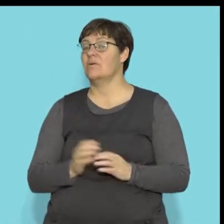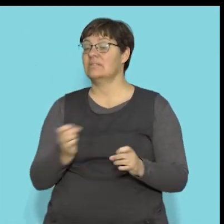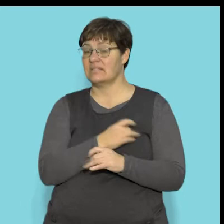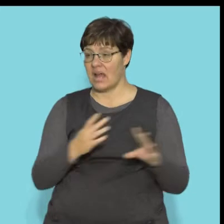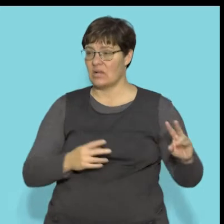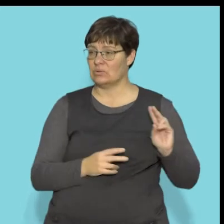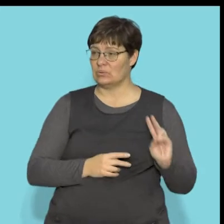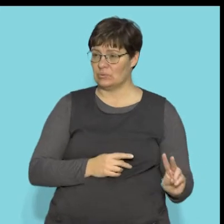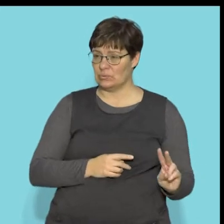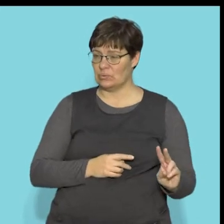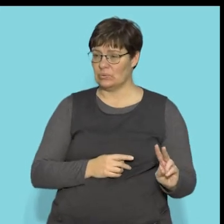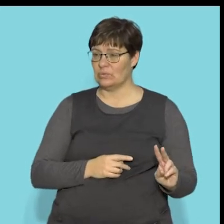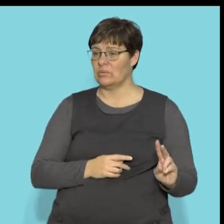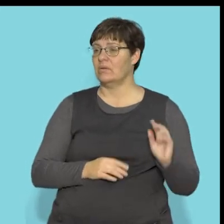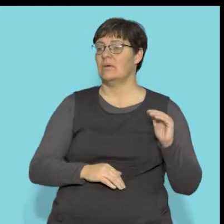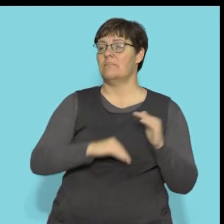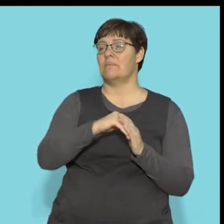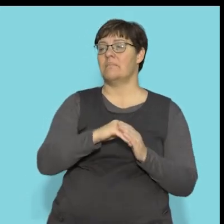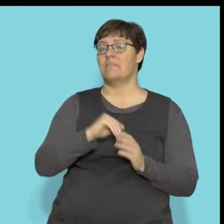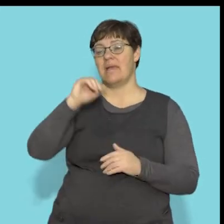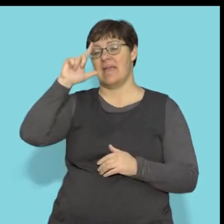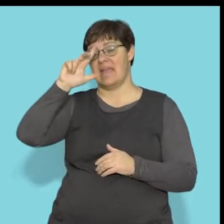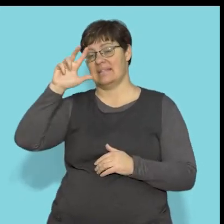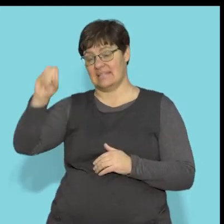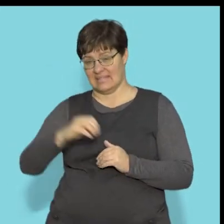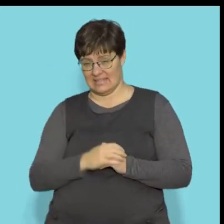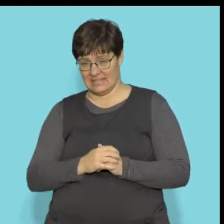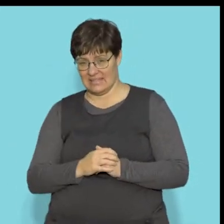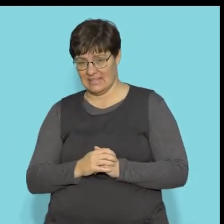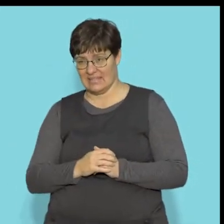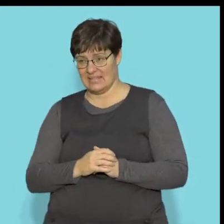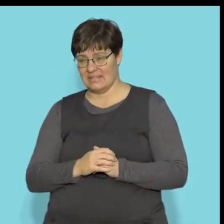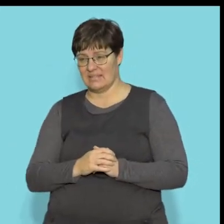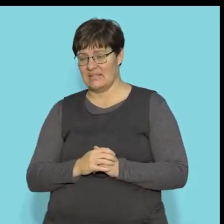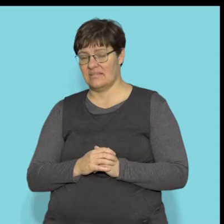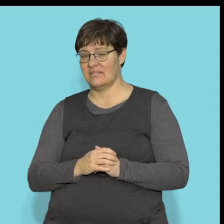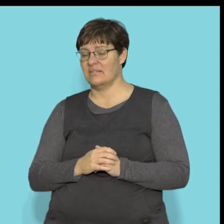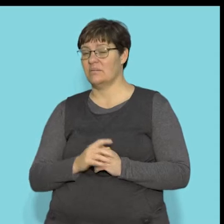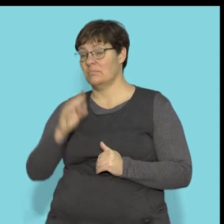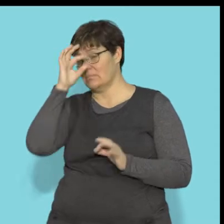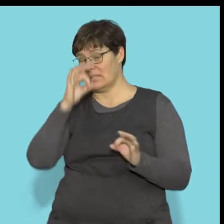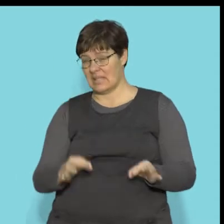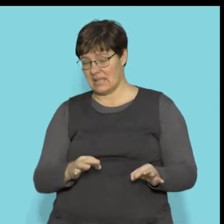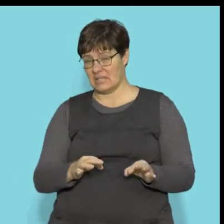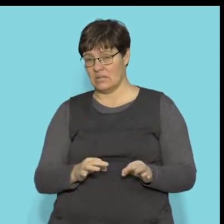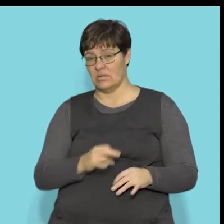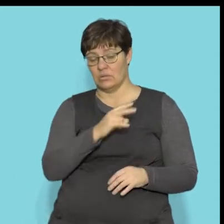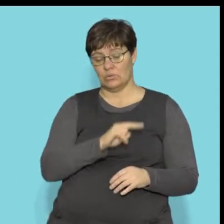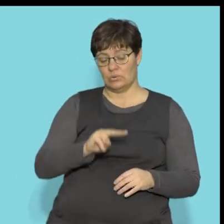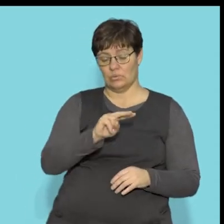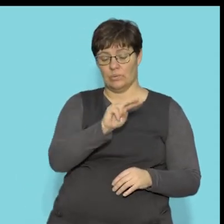start with 2 and let's go up to 80 and let's decide, are we going to do these